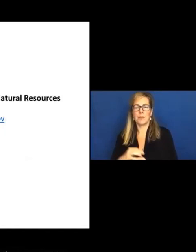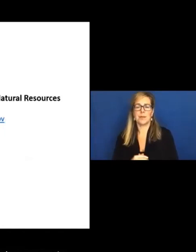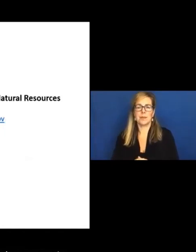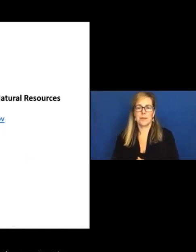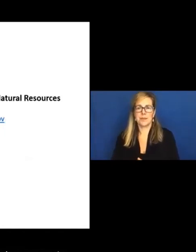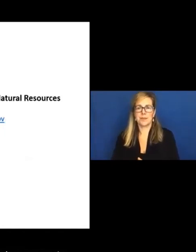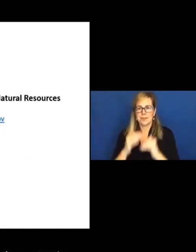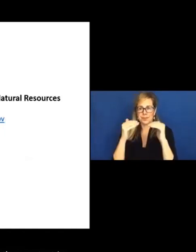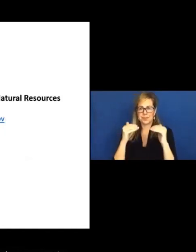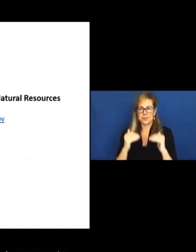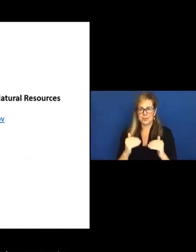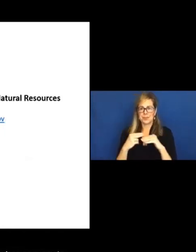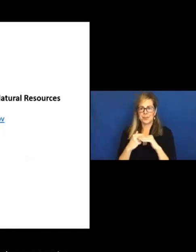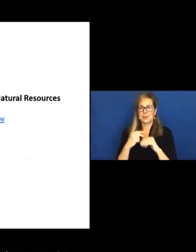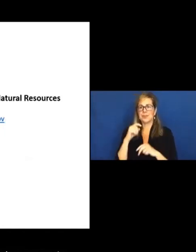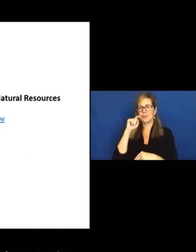Next slide, please.